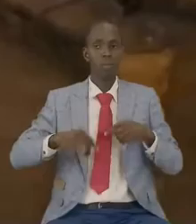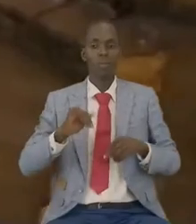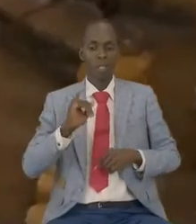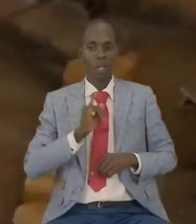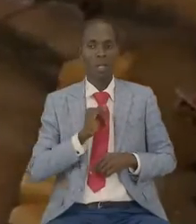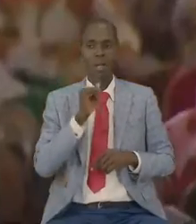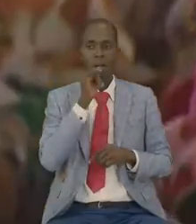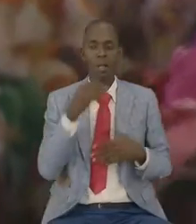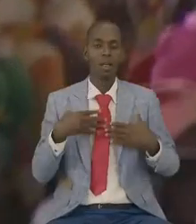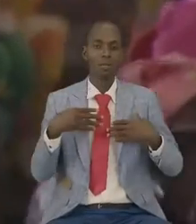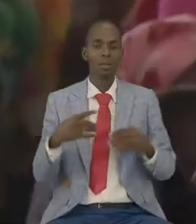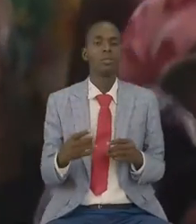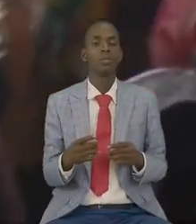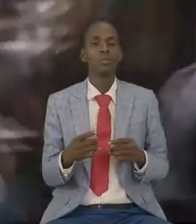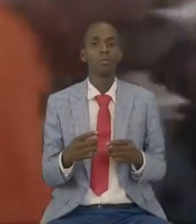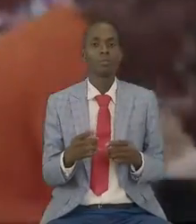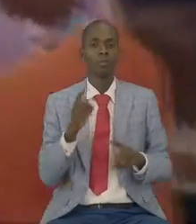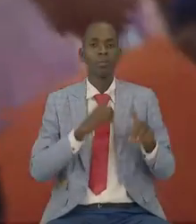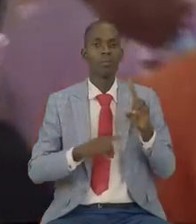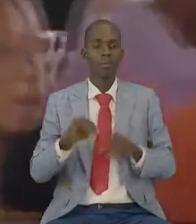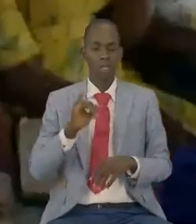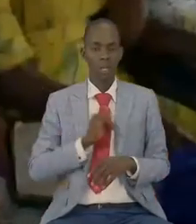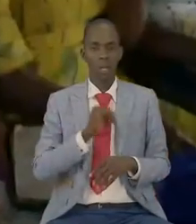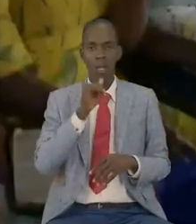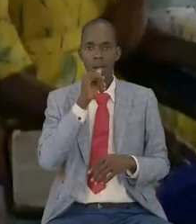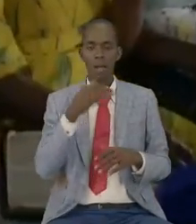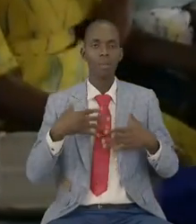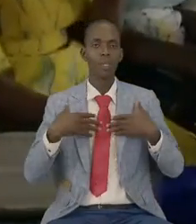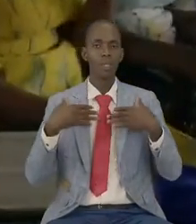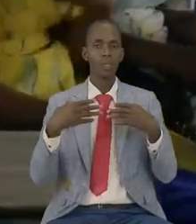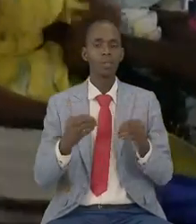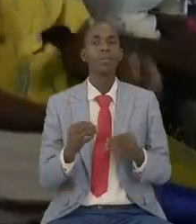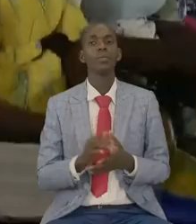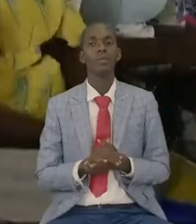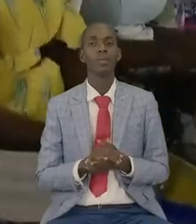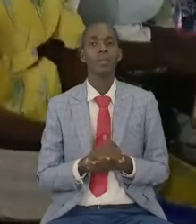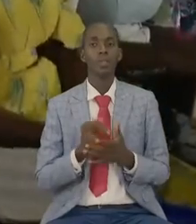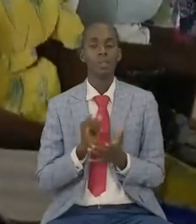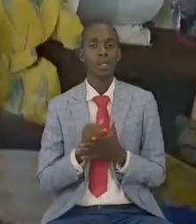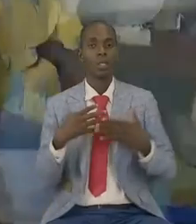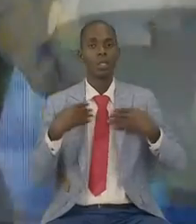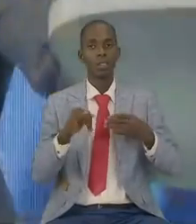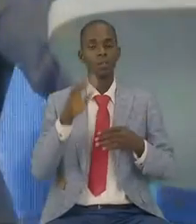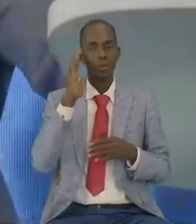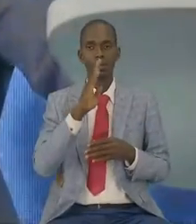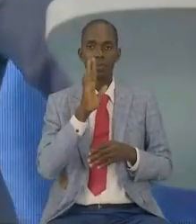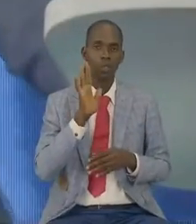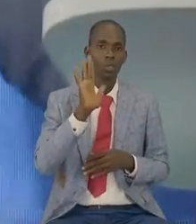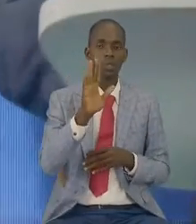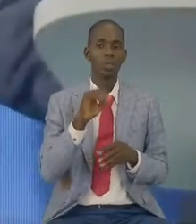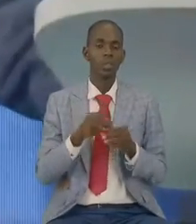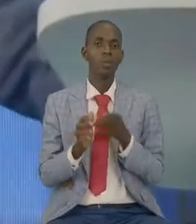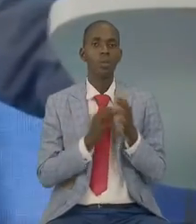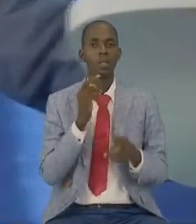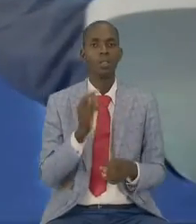am healed. I am healed. That healing will be yours in Jesus'